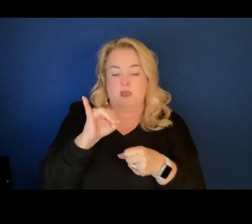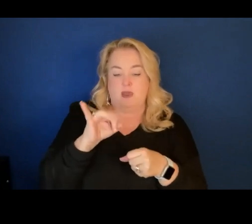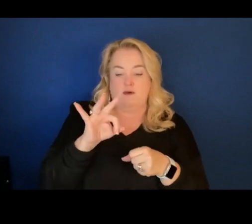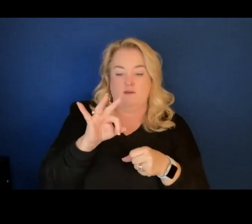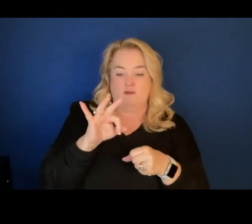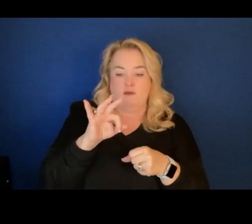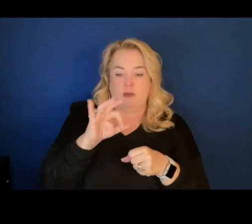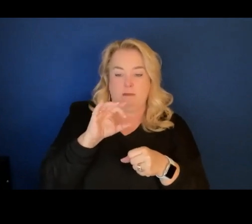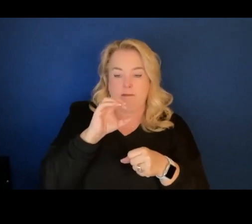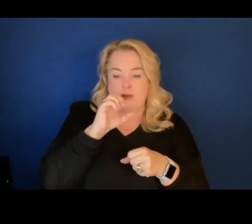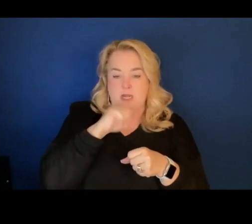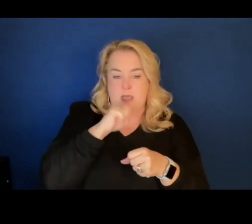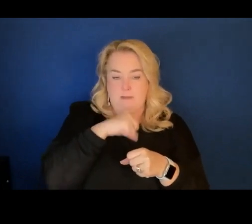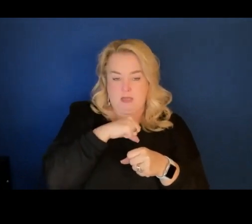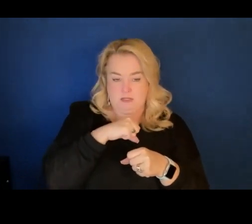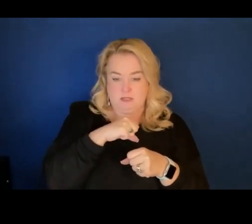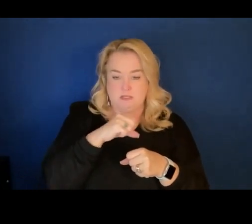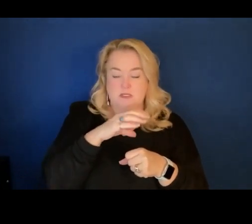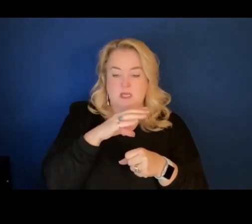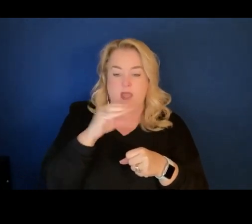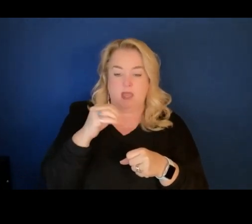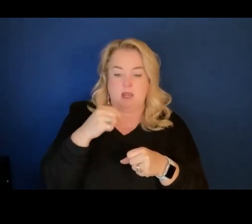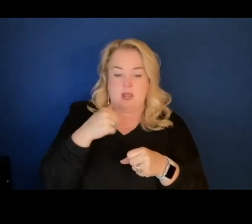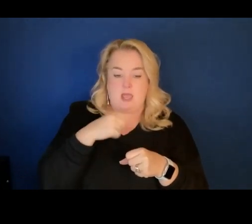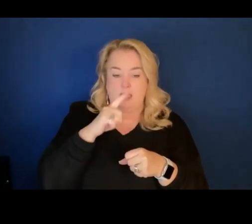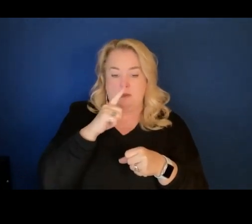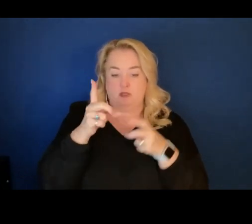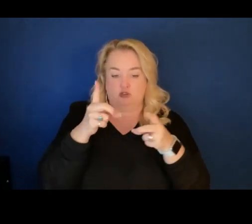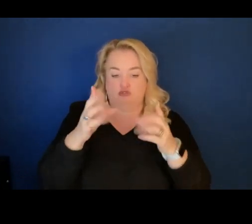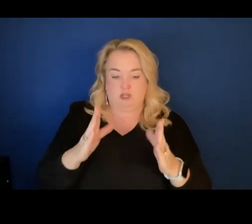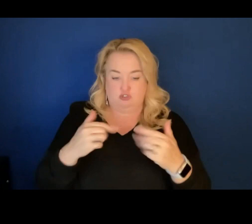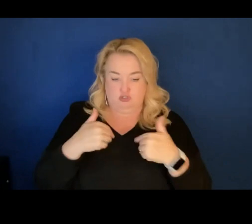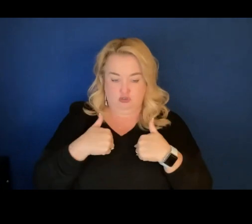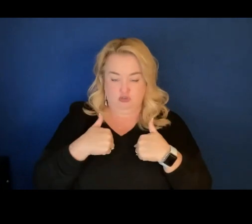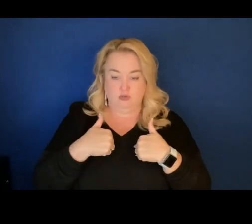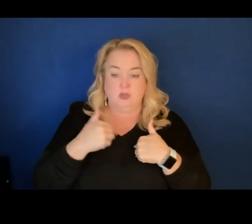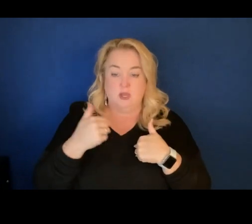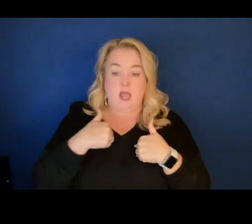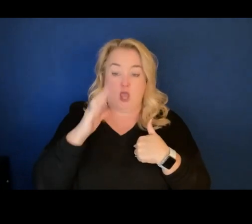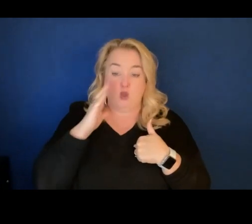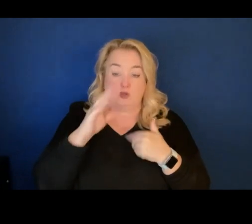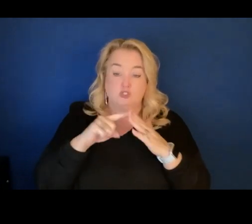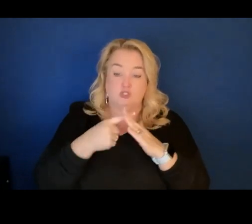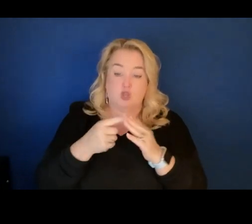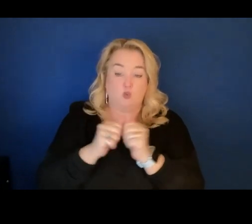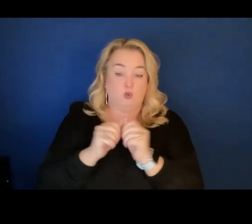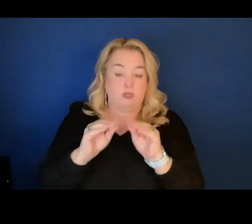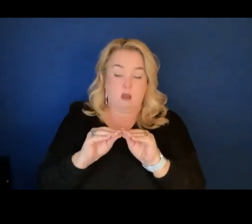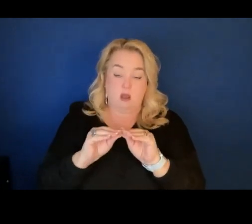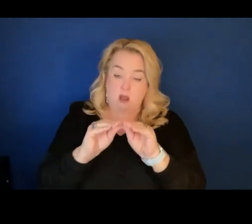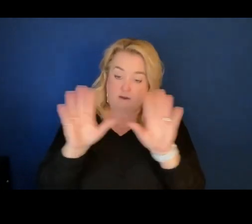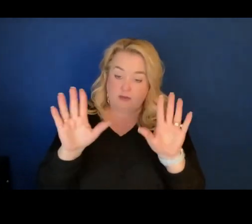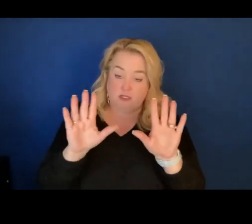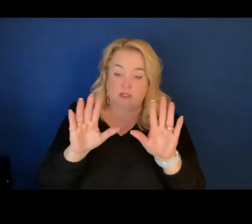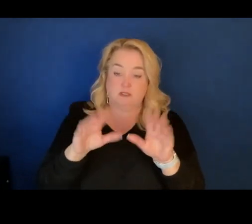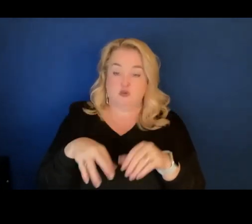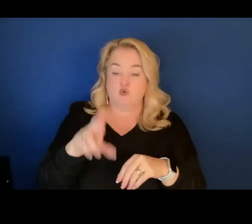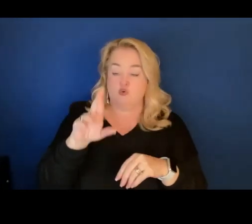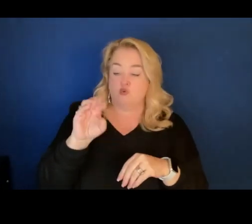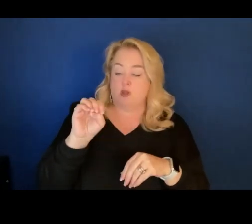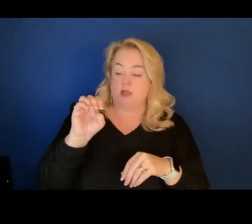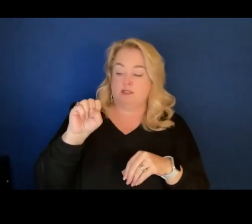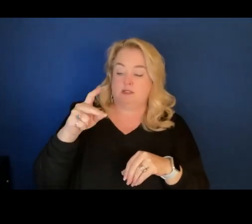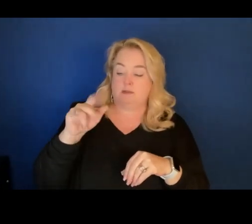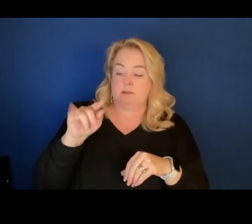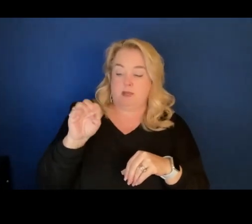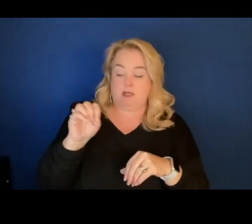area, and I'm the Director of Caregiving and Aging at Family Means. And I'm going to start with the most obvious one, which is simply respite. Giving